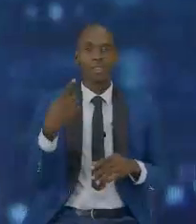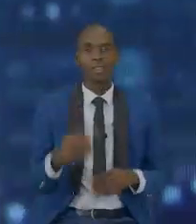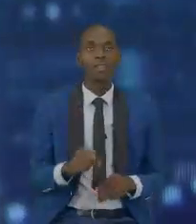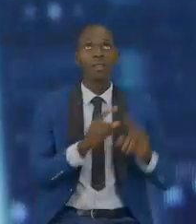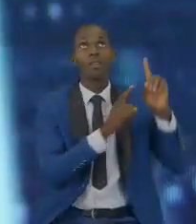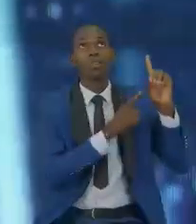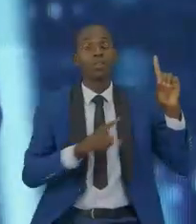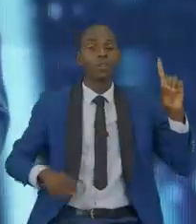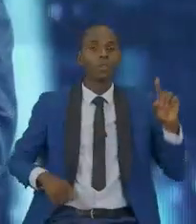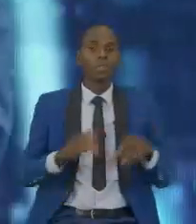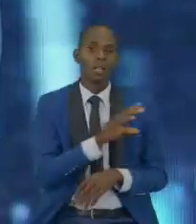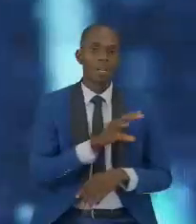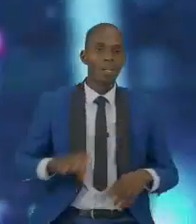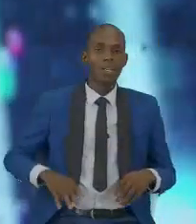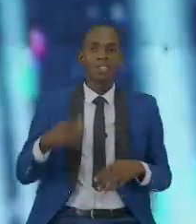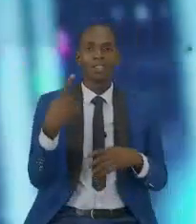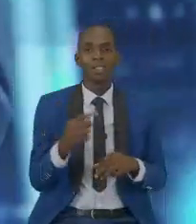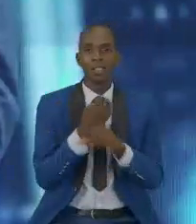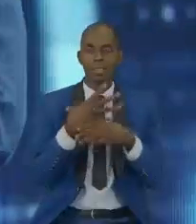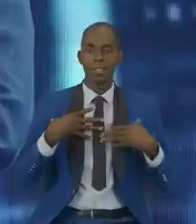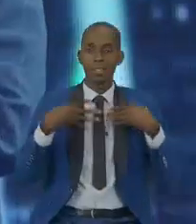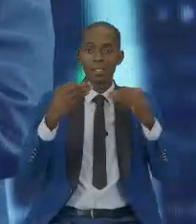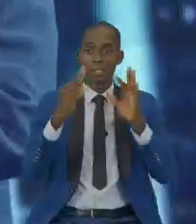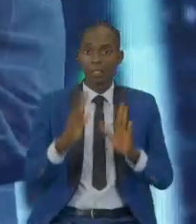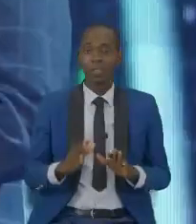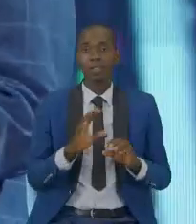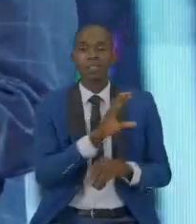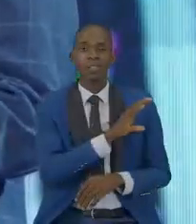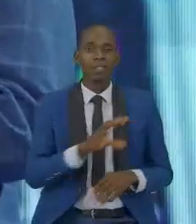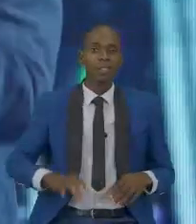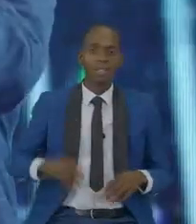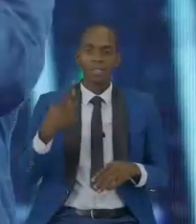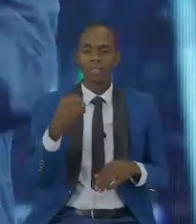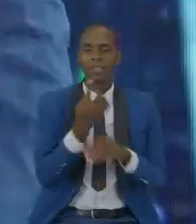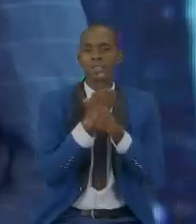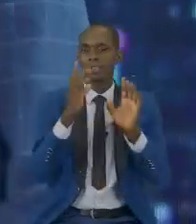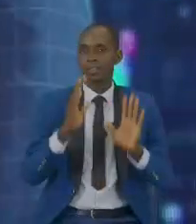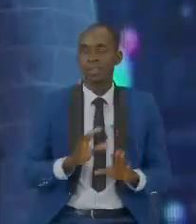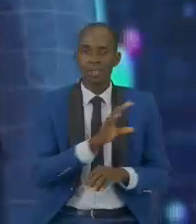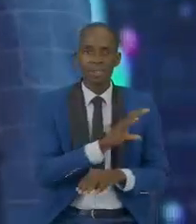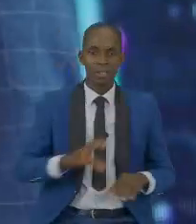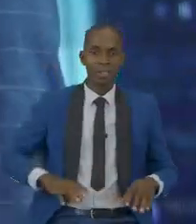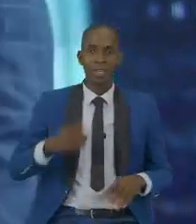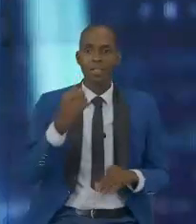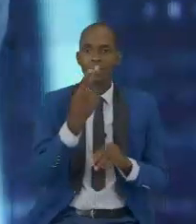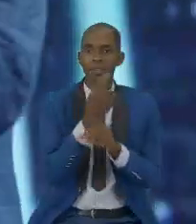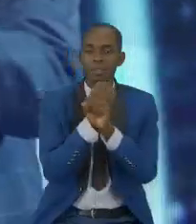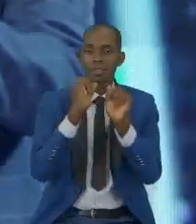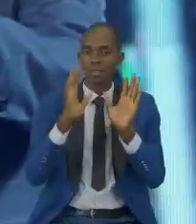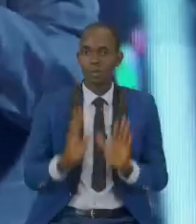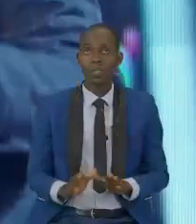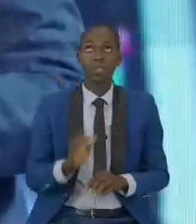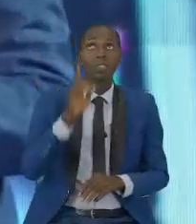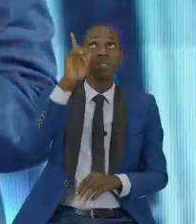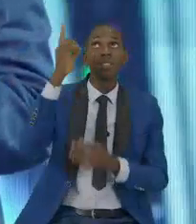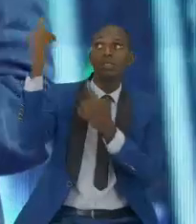Lord, Christ the Healer, Christ the Deliverer, Christ the Redeemer. He came